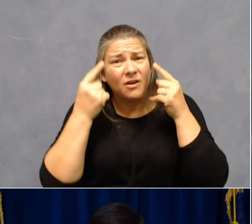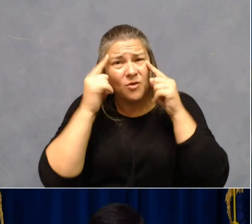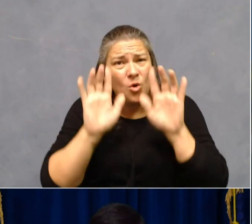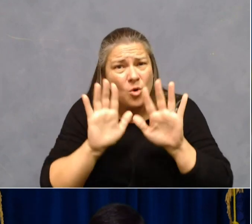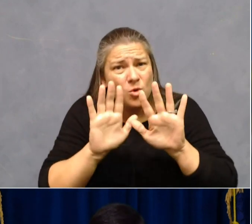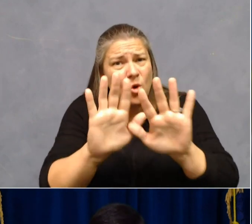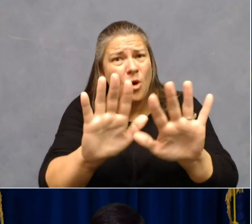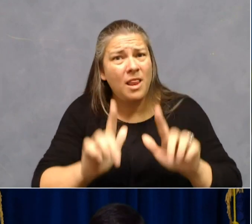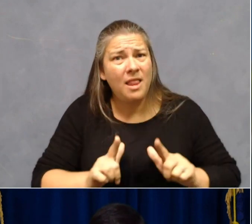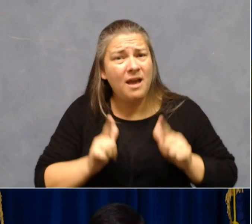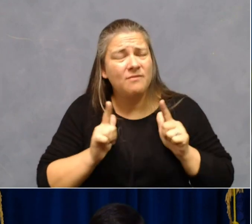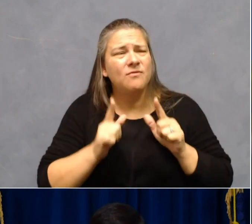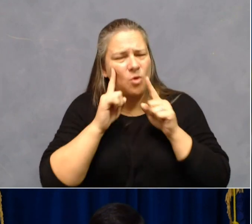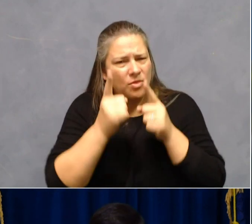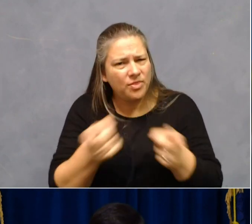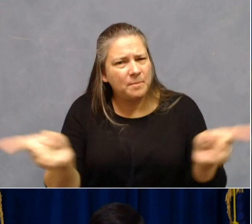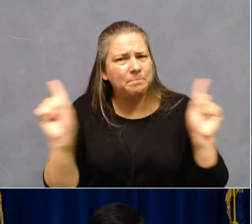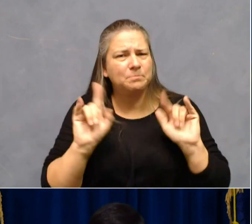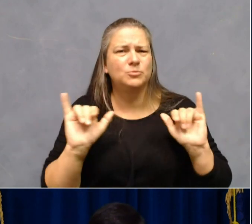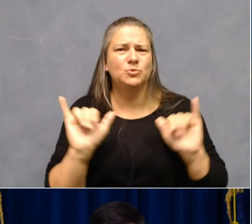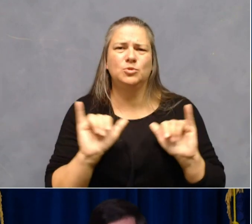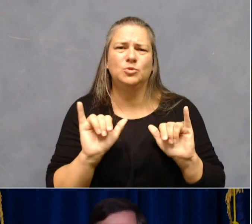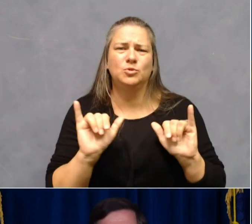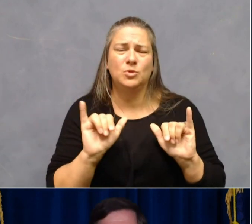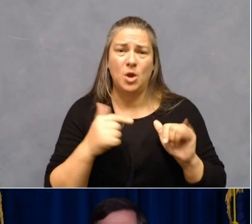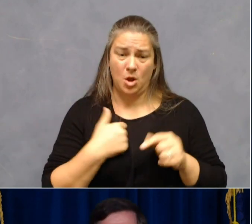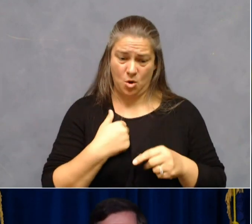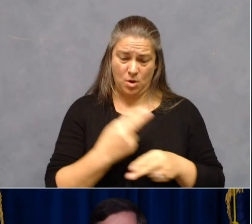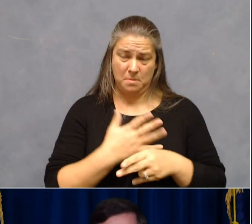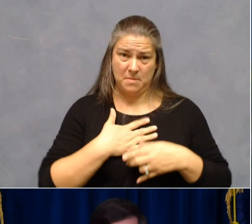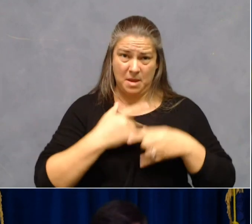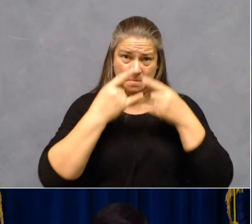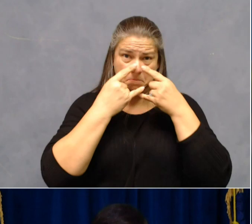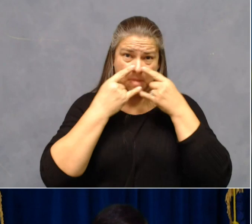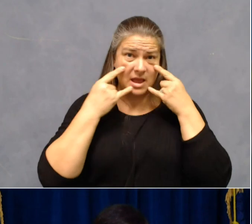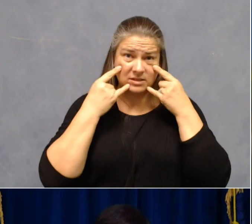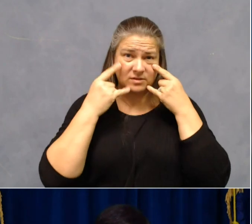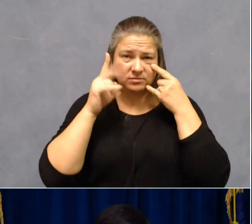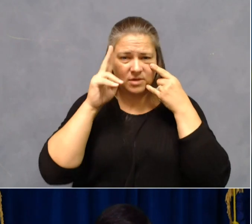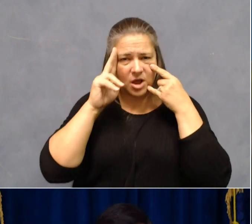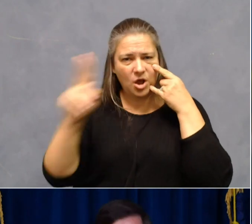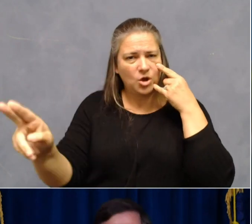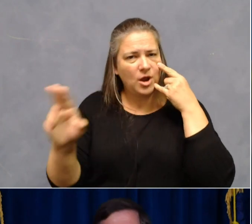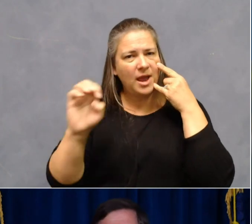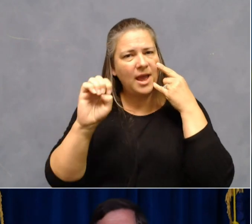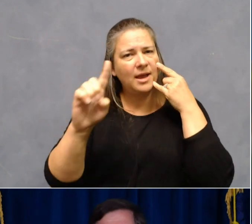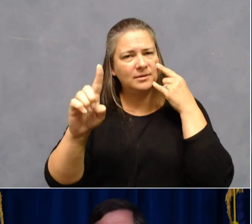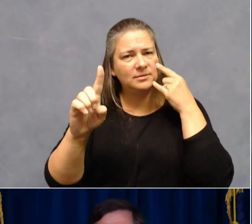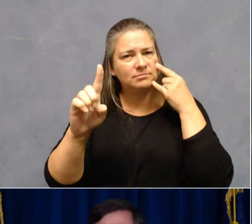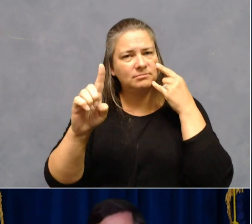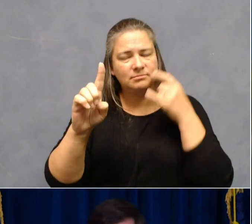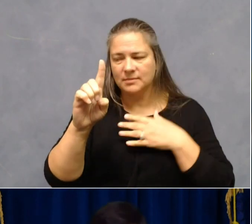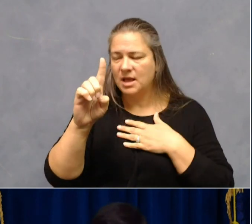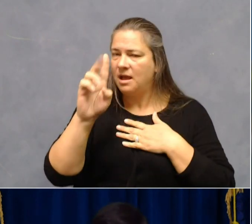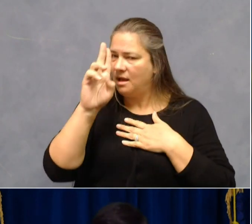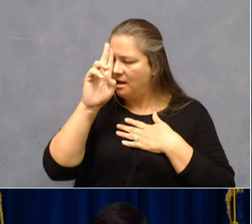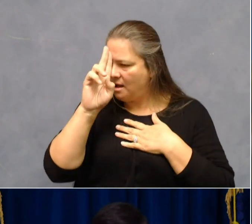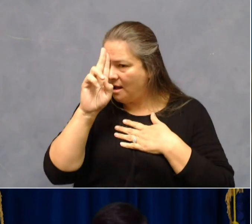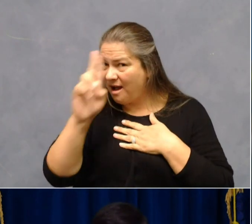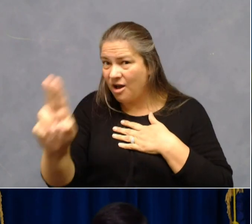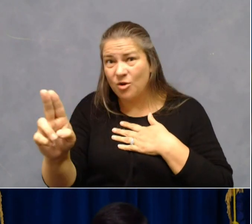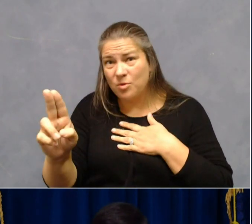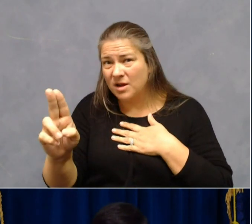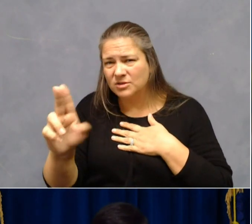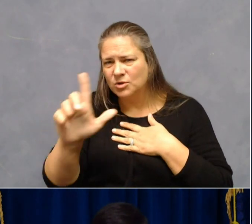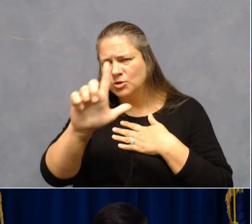love. I'm wearing my mask today in honor of Ed, in honor of the 21 Kentuckians